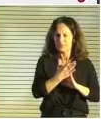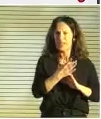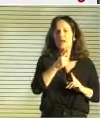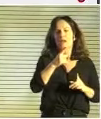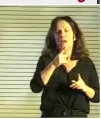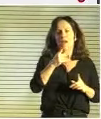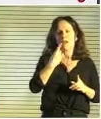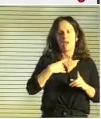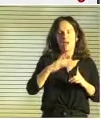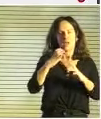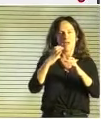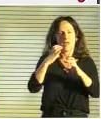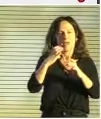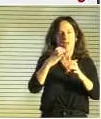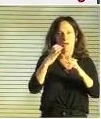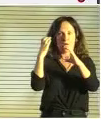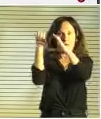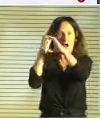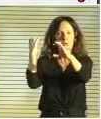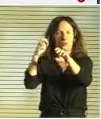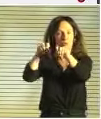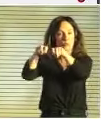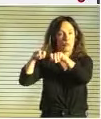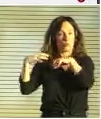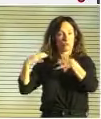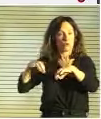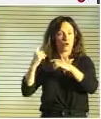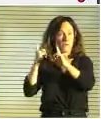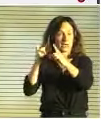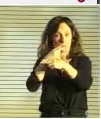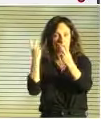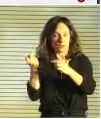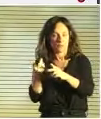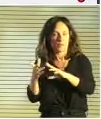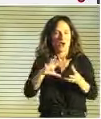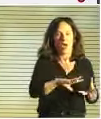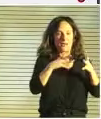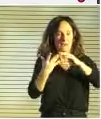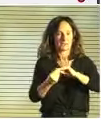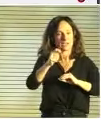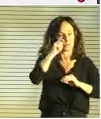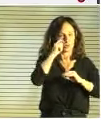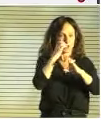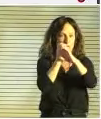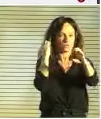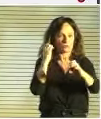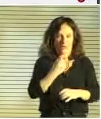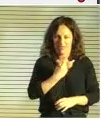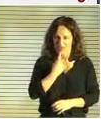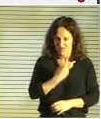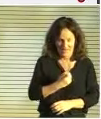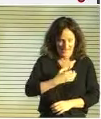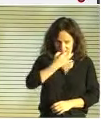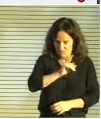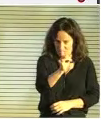things on a bus. So we try to get, and I will meet the minister this afternoon again. We will try